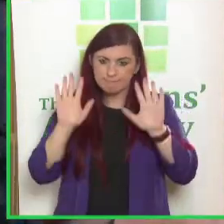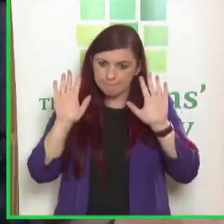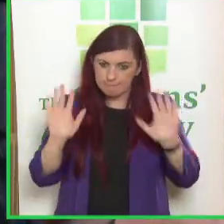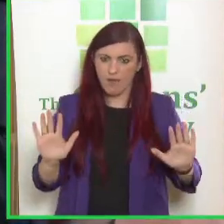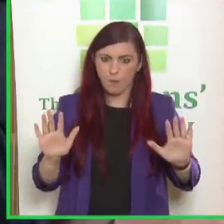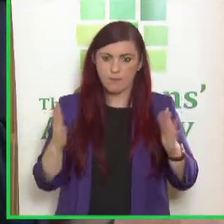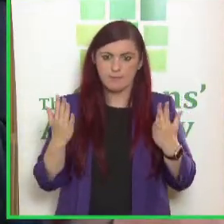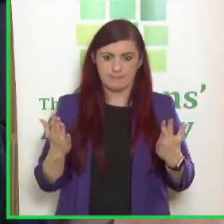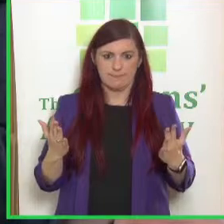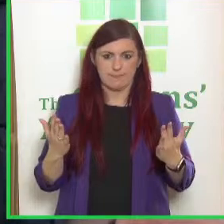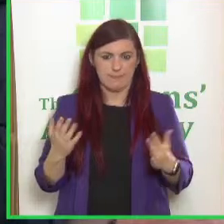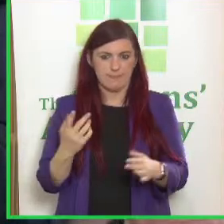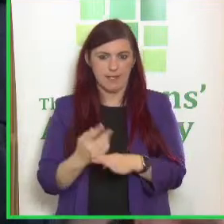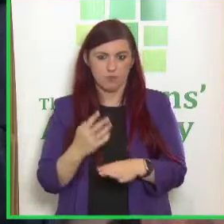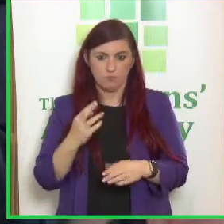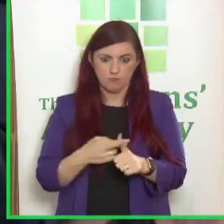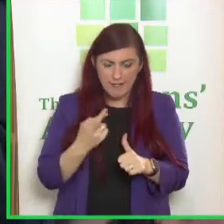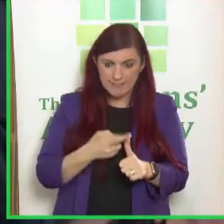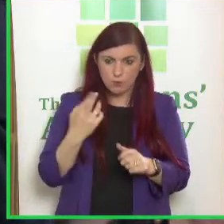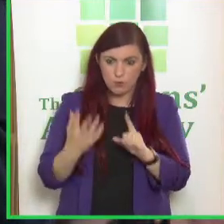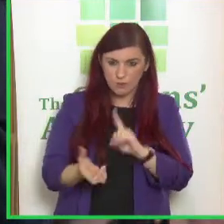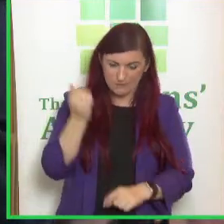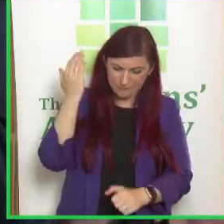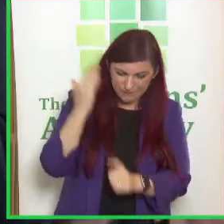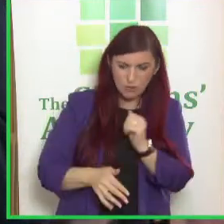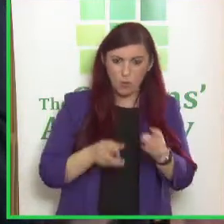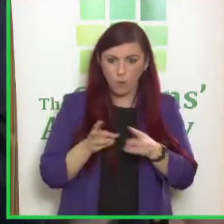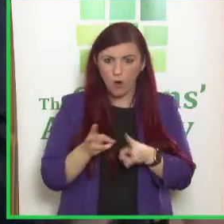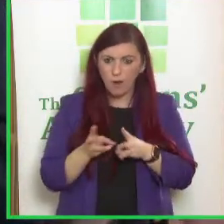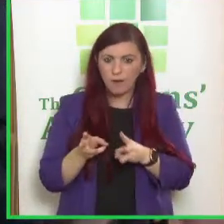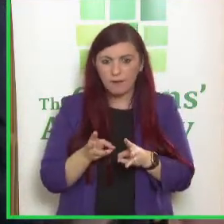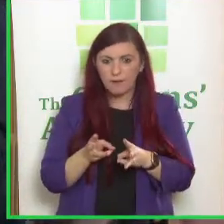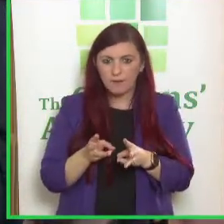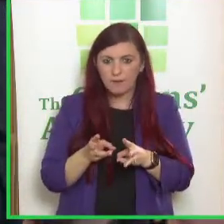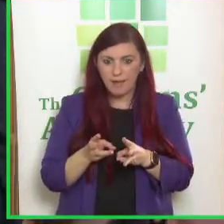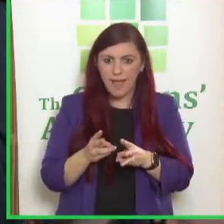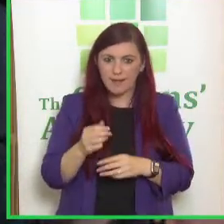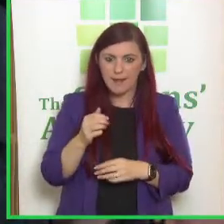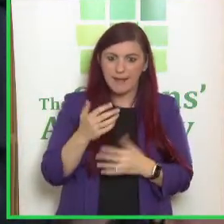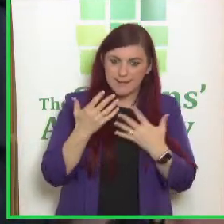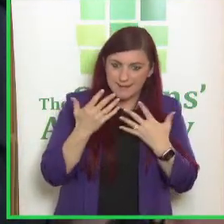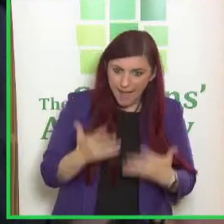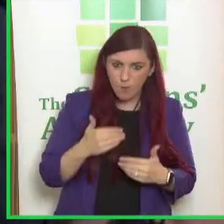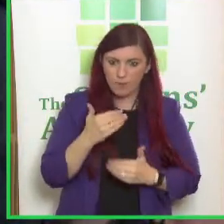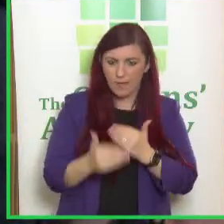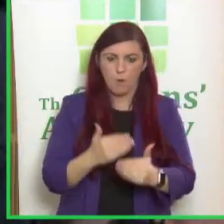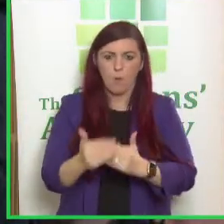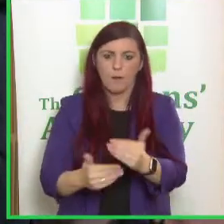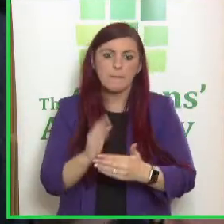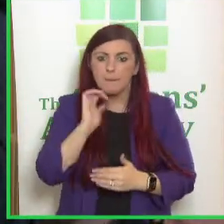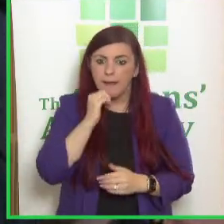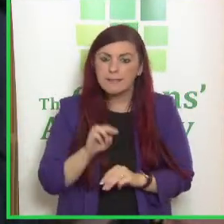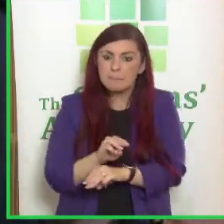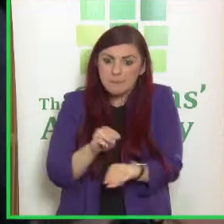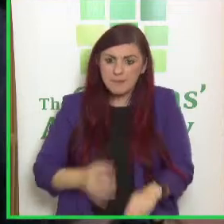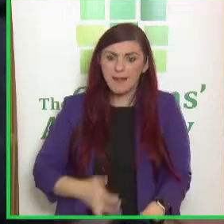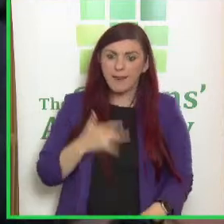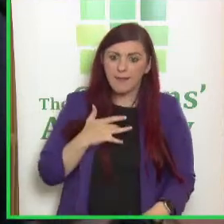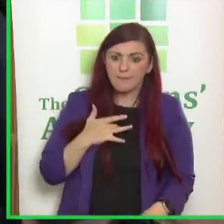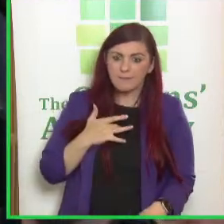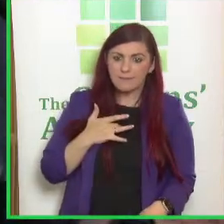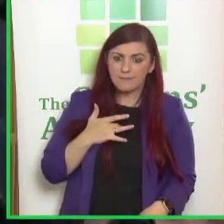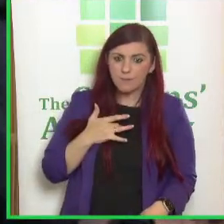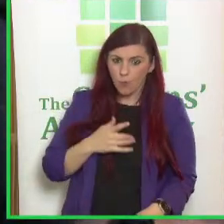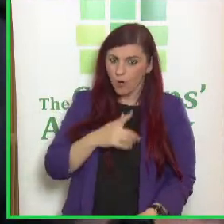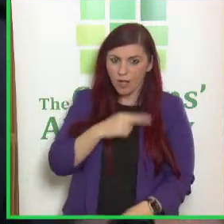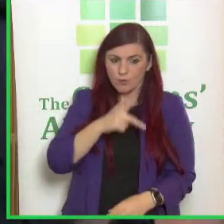to wake up, get the job done, realise we have that issue, and now to get going. Because people's lives, it's people that